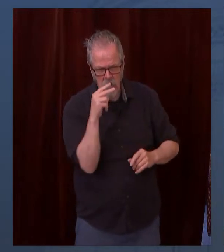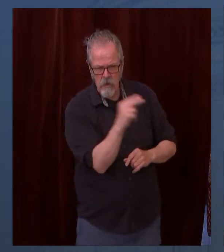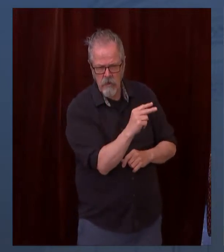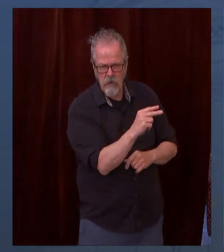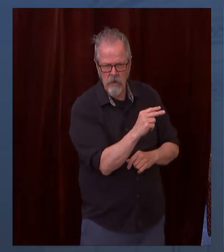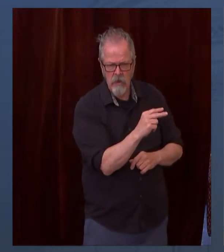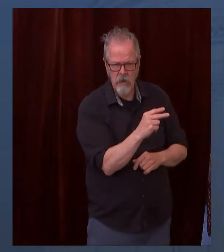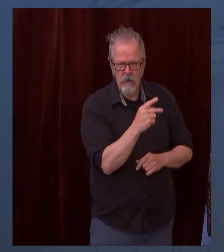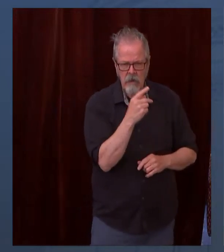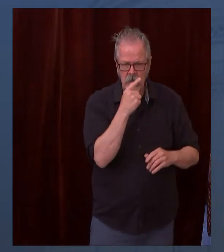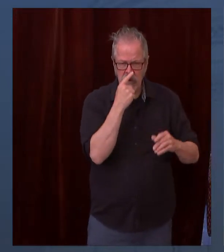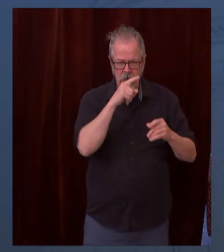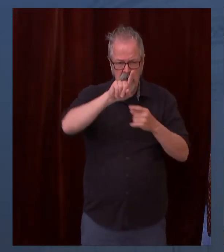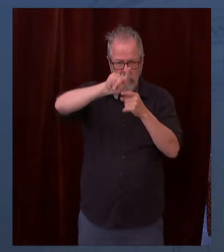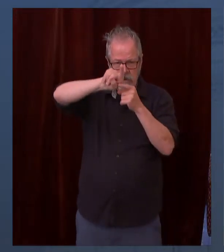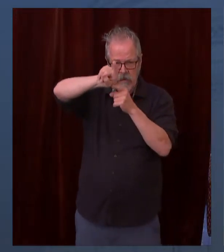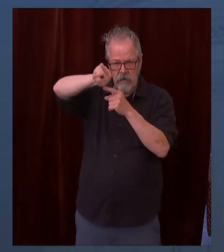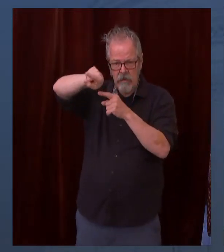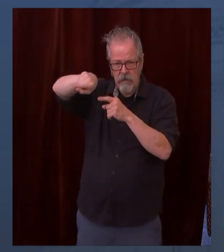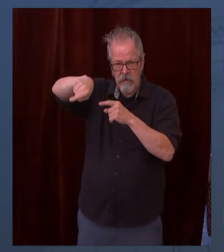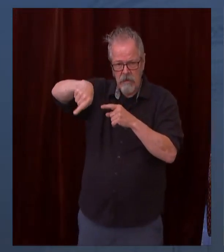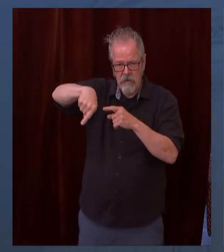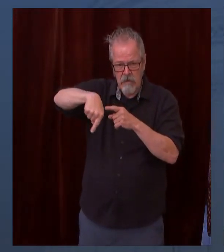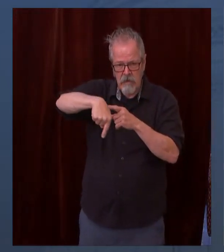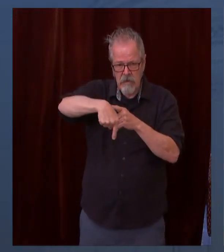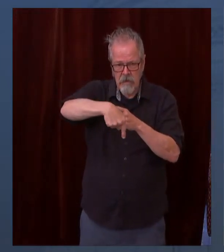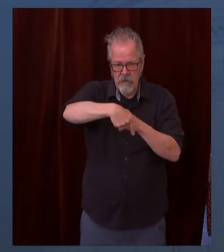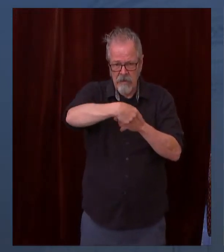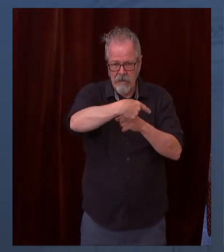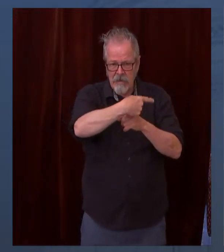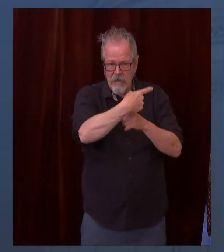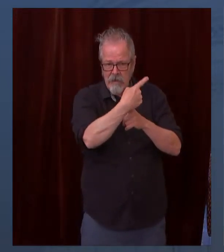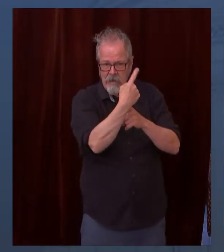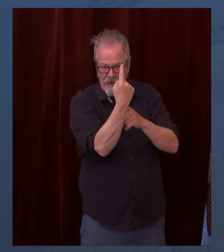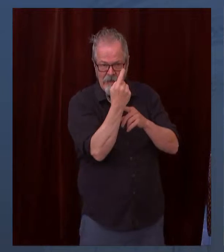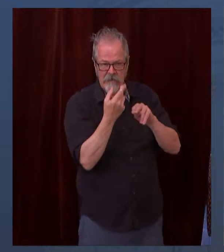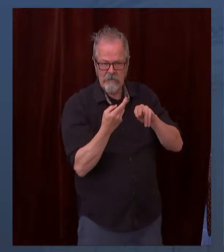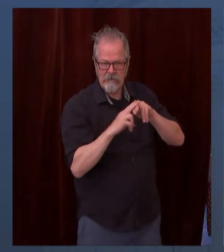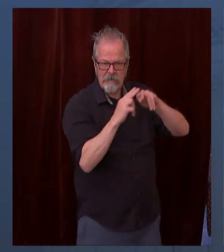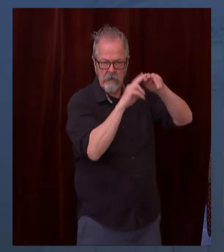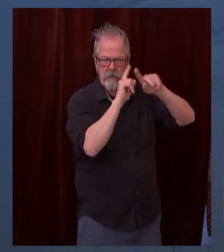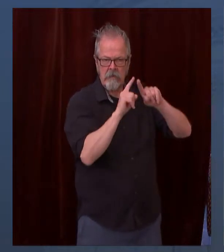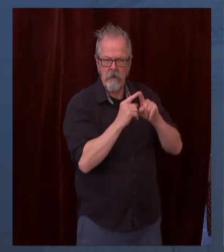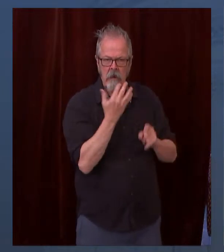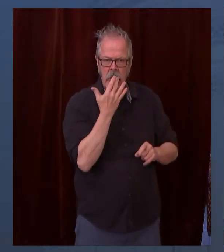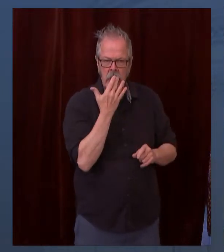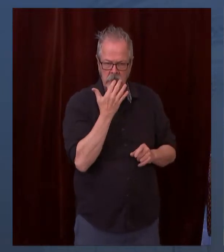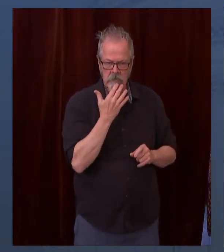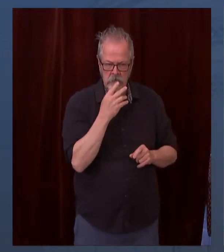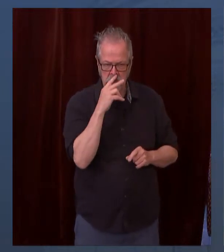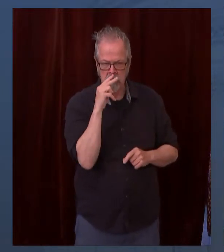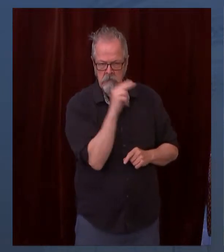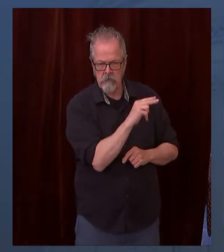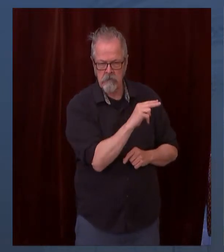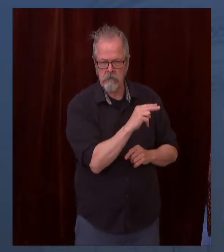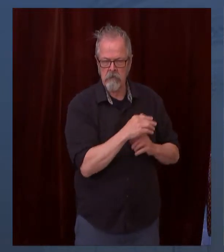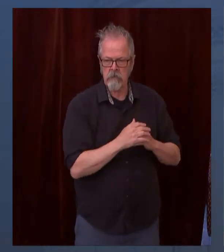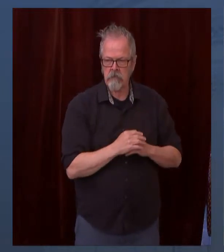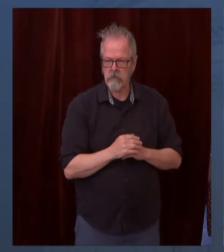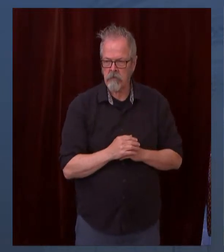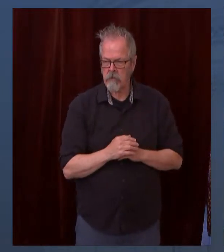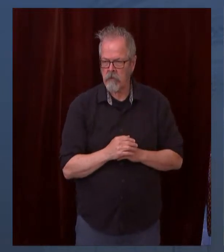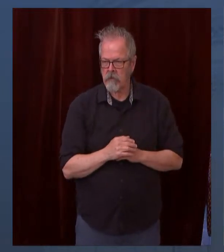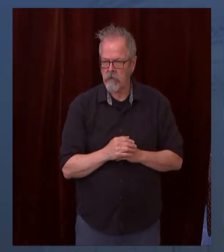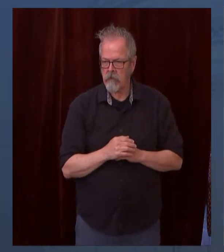the 117 orange coming on fast, and then now we are with orange. The 117 is still the